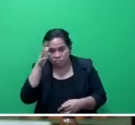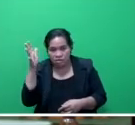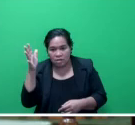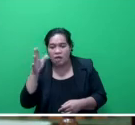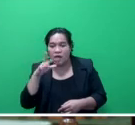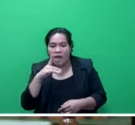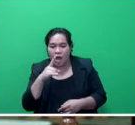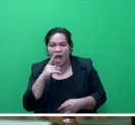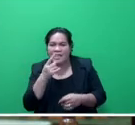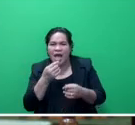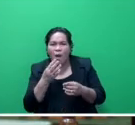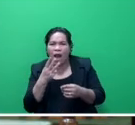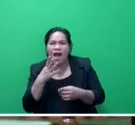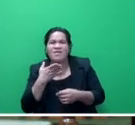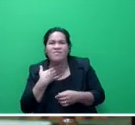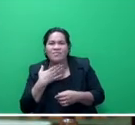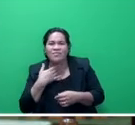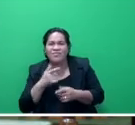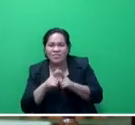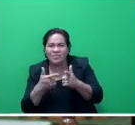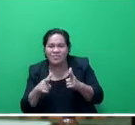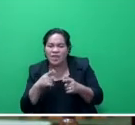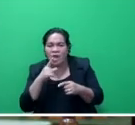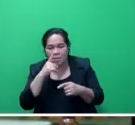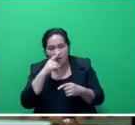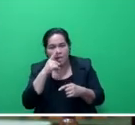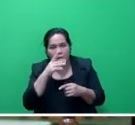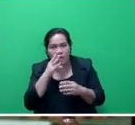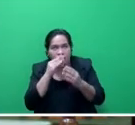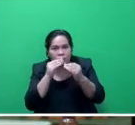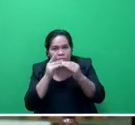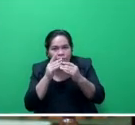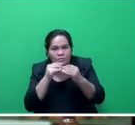easily. Mr. Speaker, sir, we'll also expand